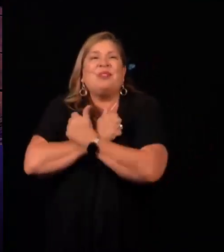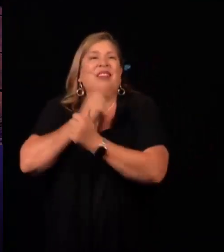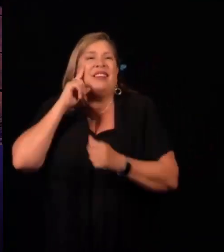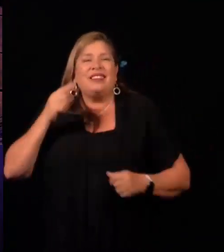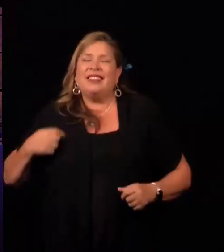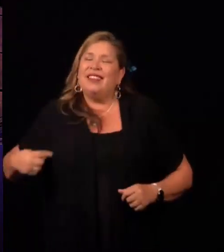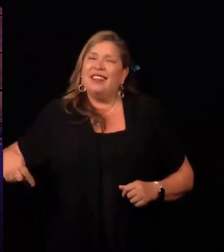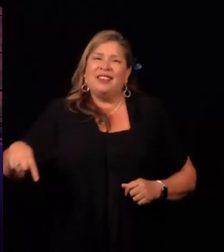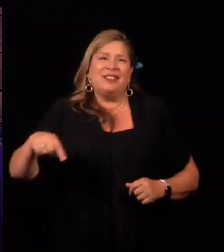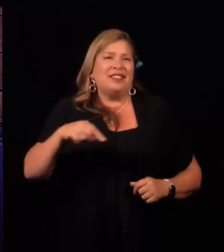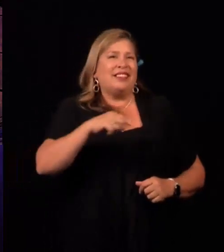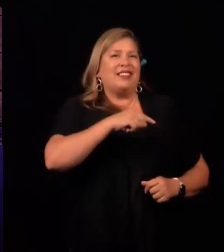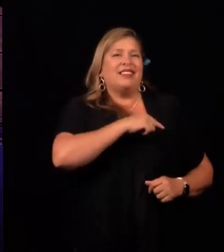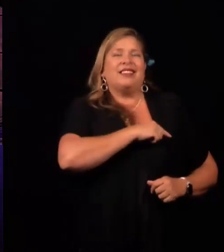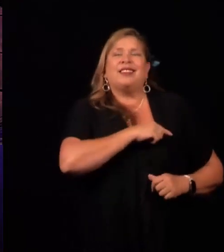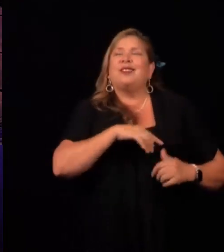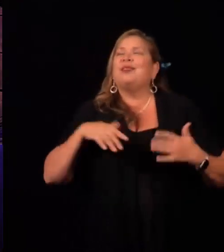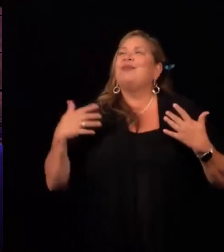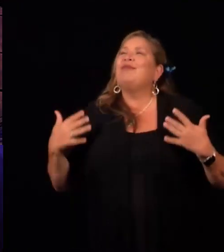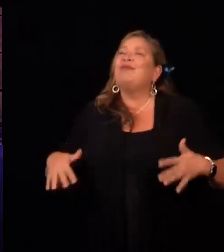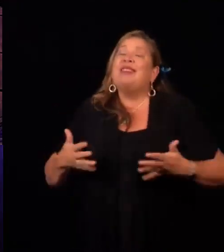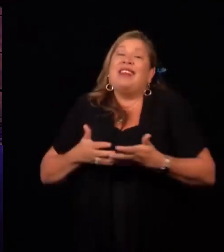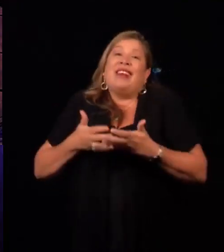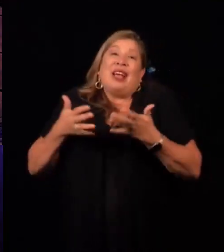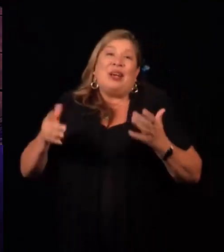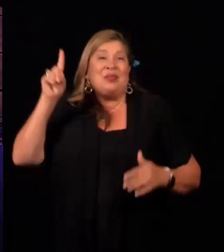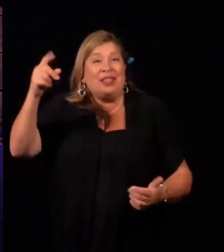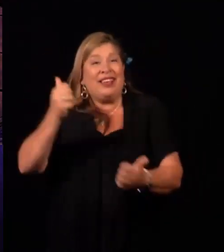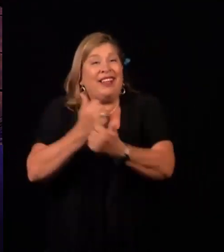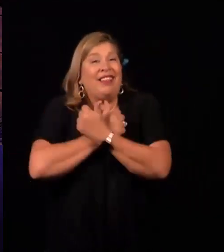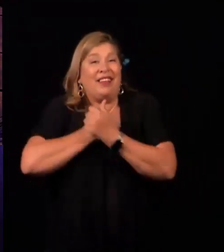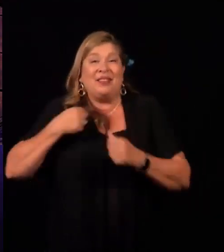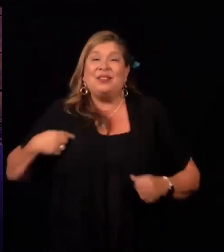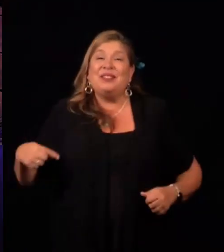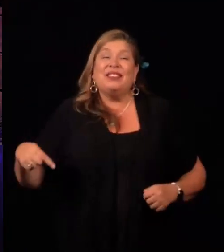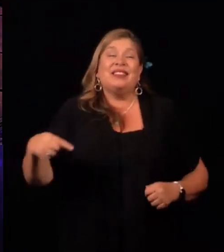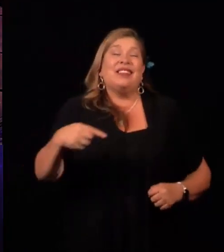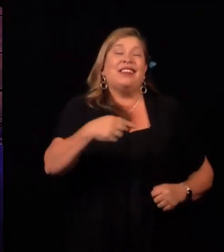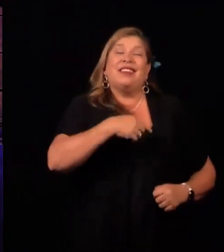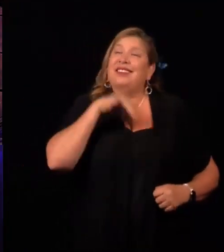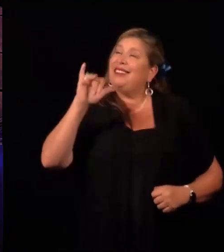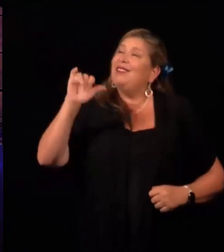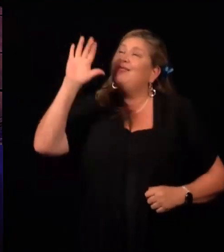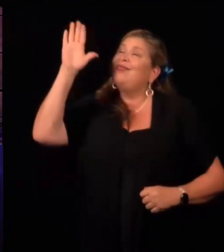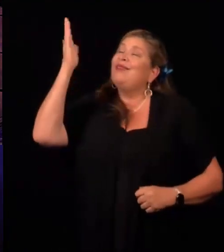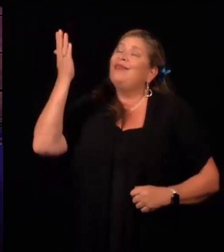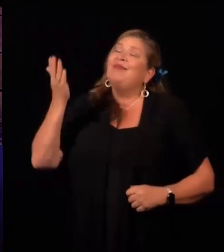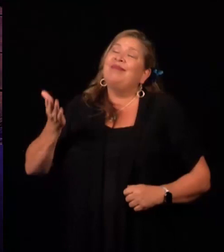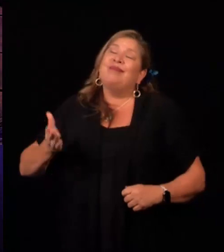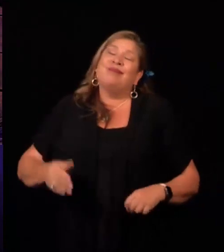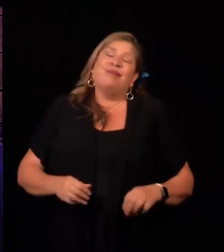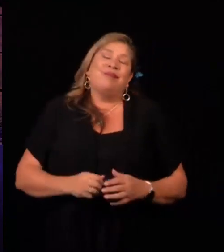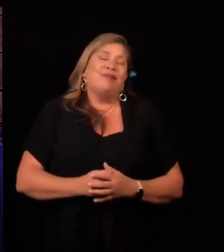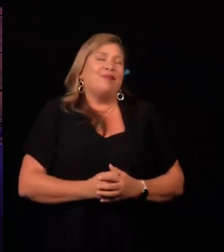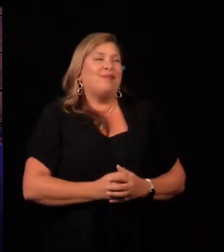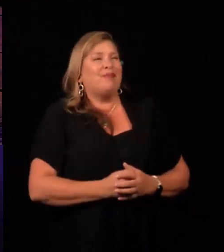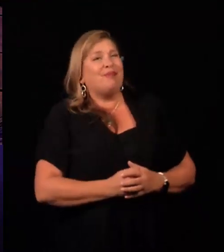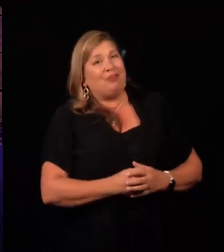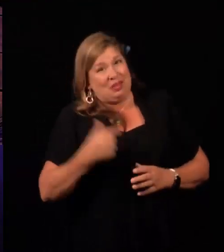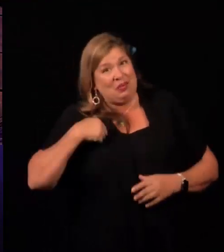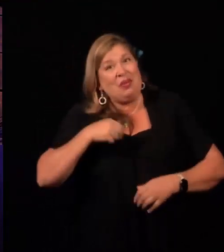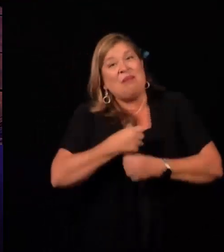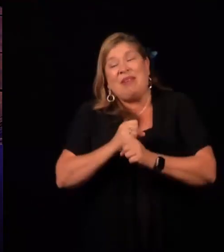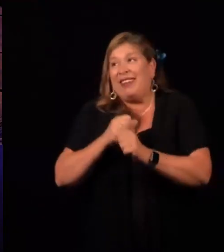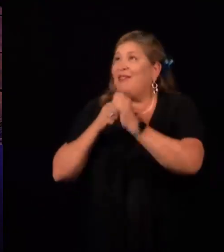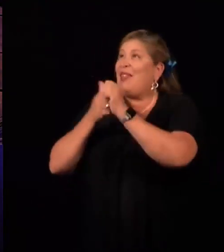Oh, how he loves us. How he loves us so. You're created in his